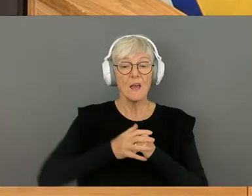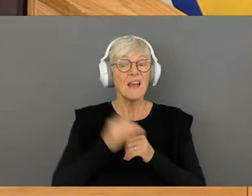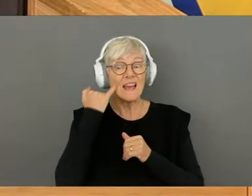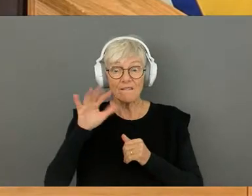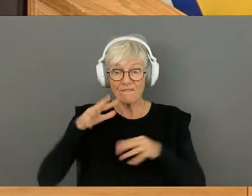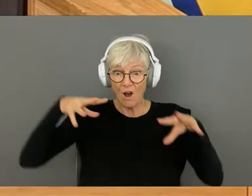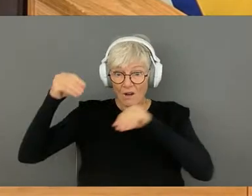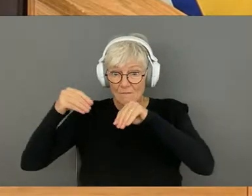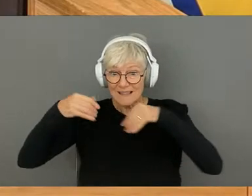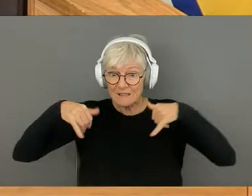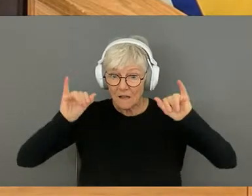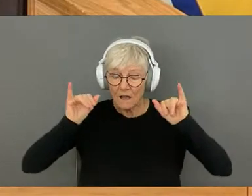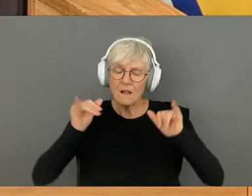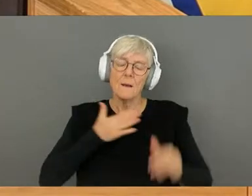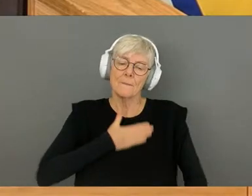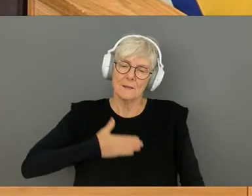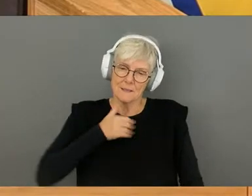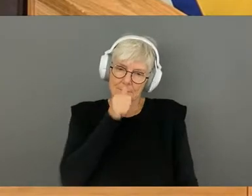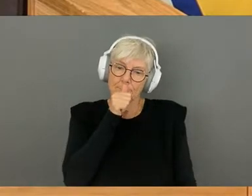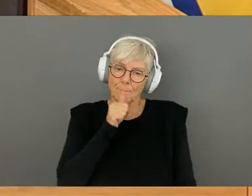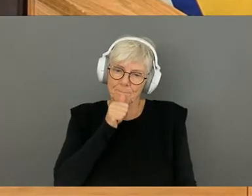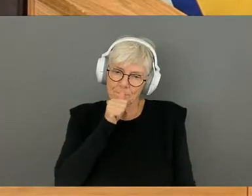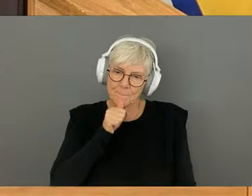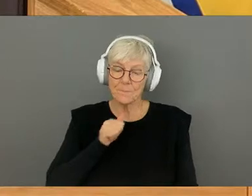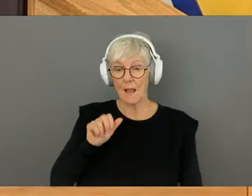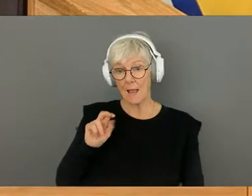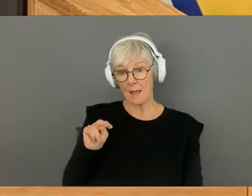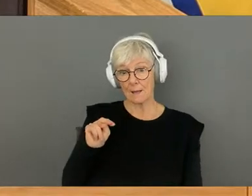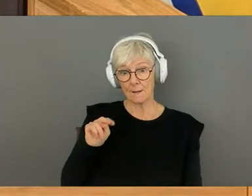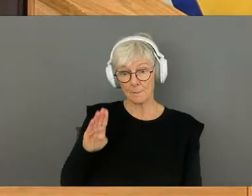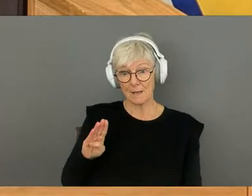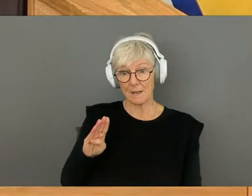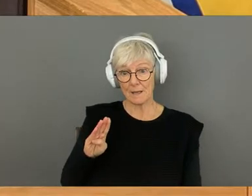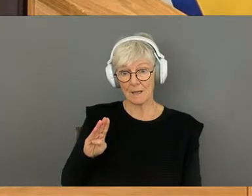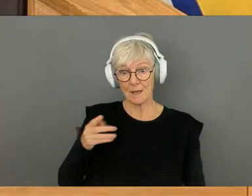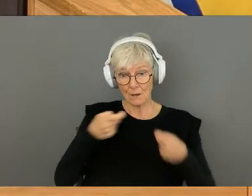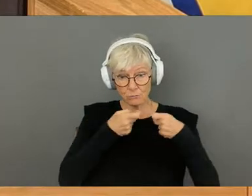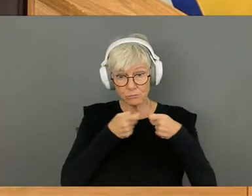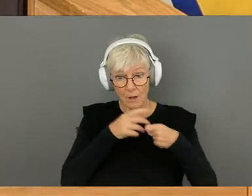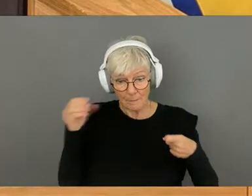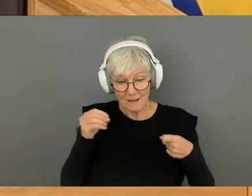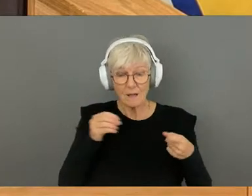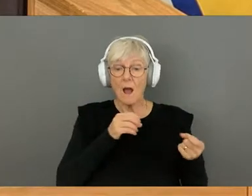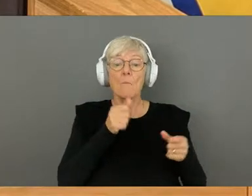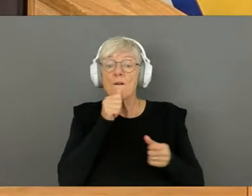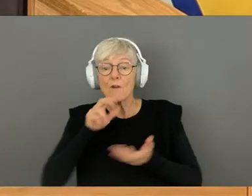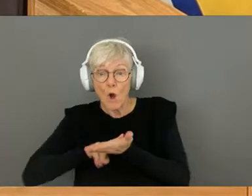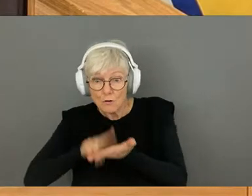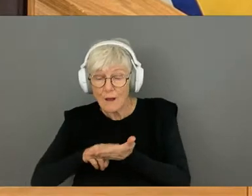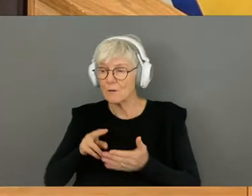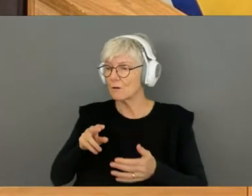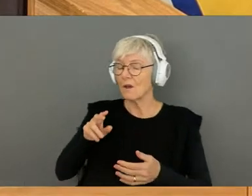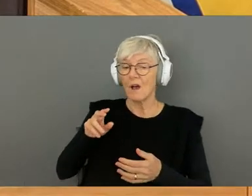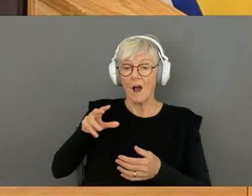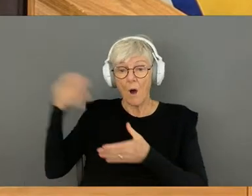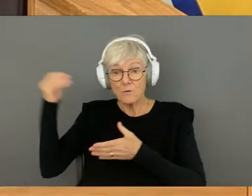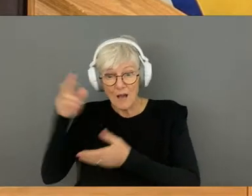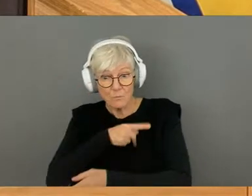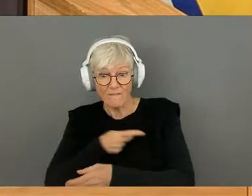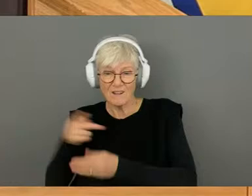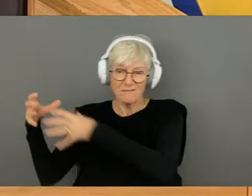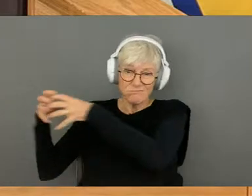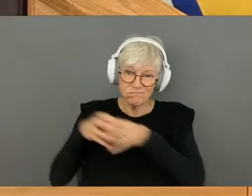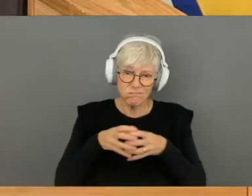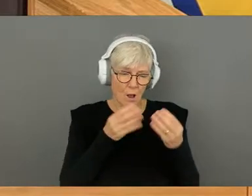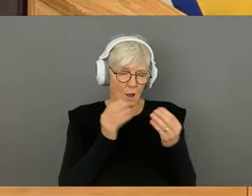be patient. NB Power and their private contractors and others from outside the province are working diligently to get